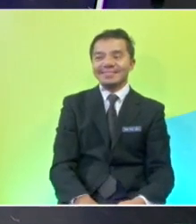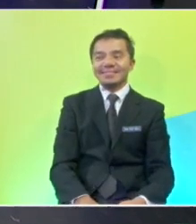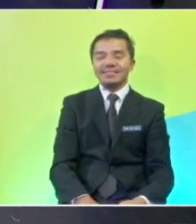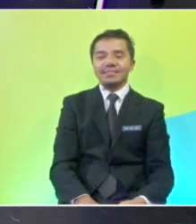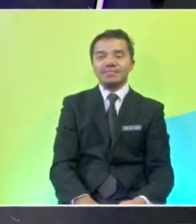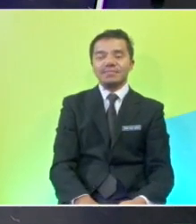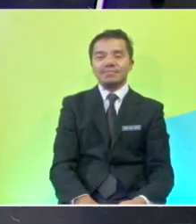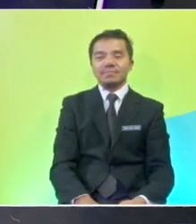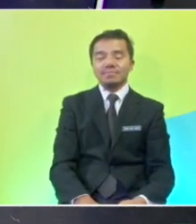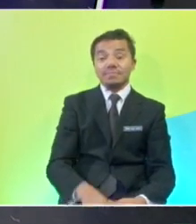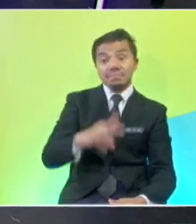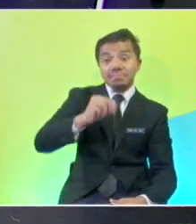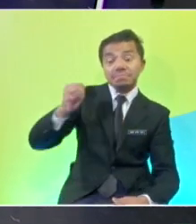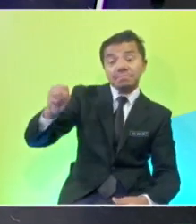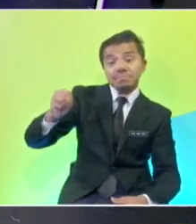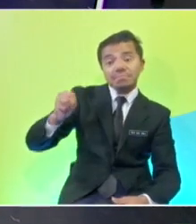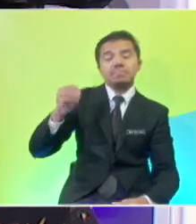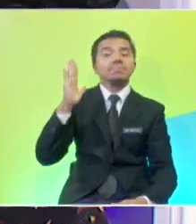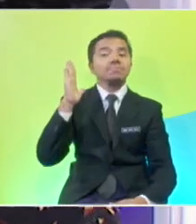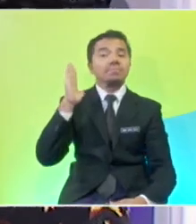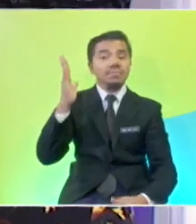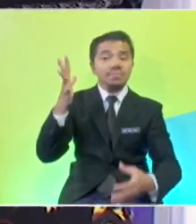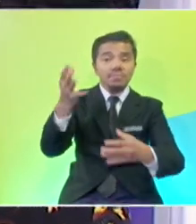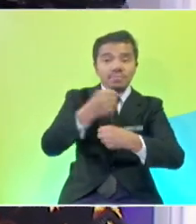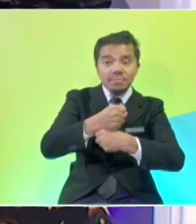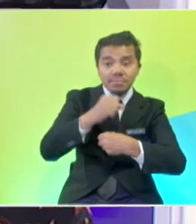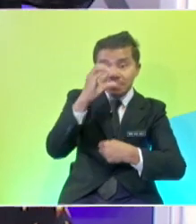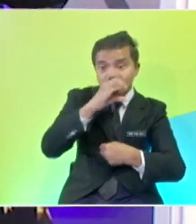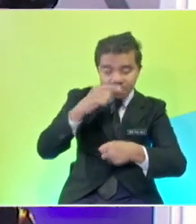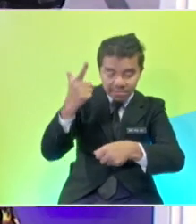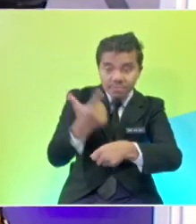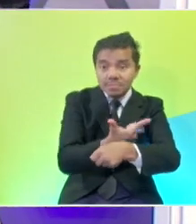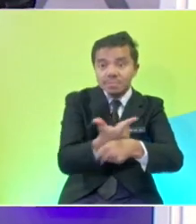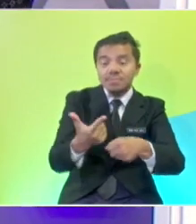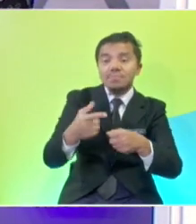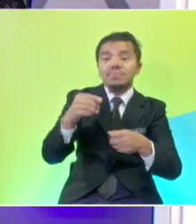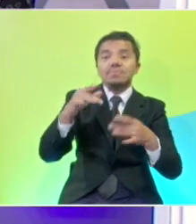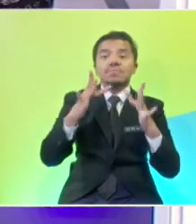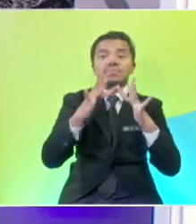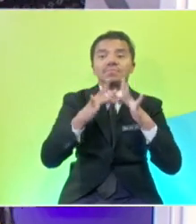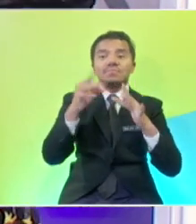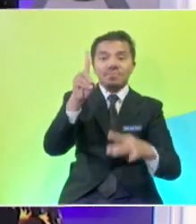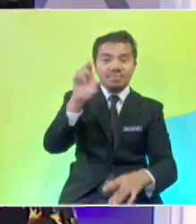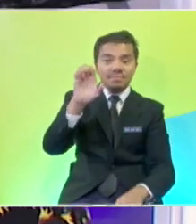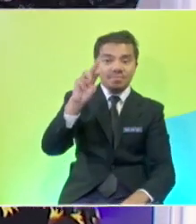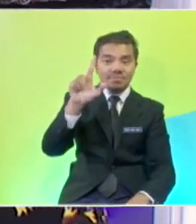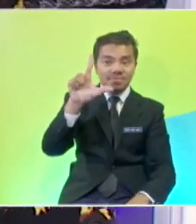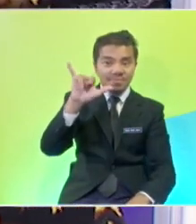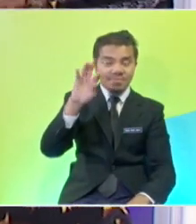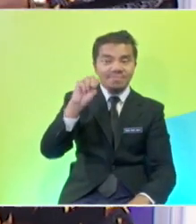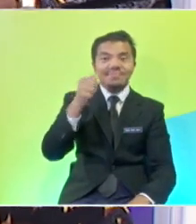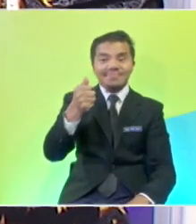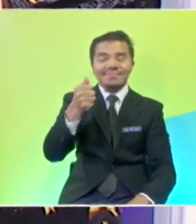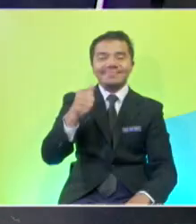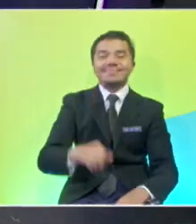our pupils get extra material, Okay, teacher? they can get the material from the 5 KPM website. All right. So with that, I'd